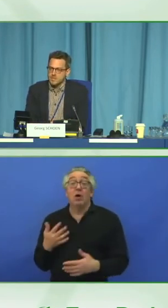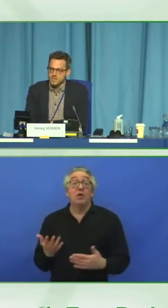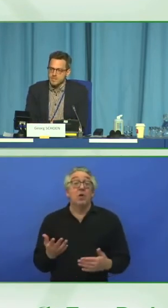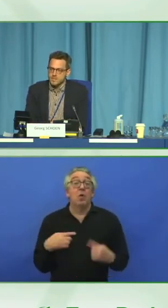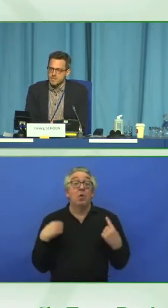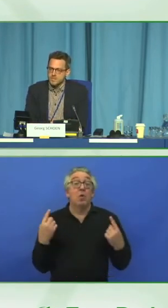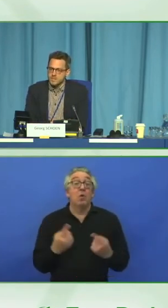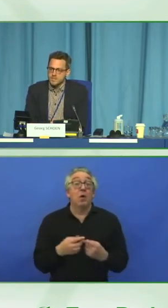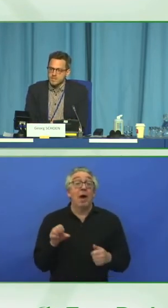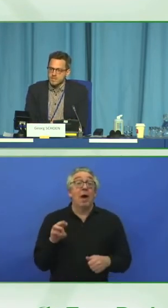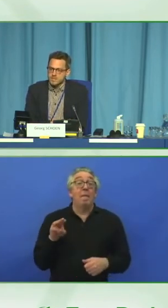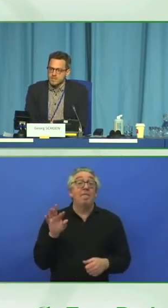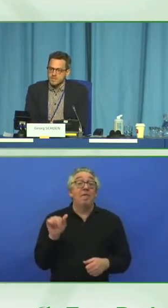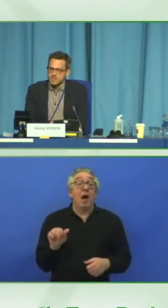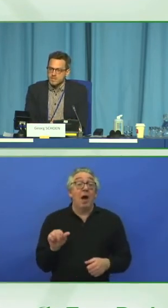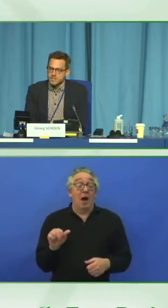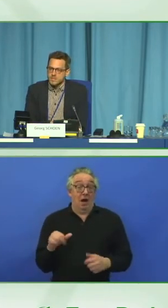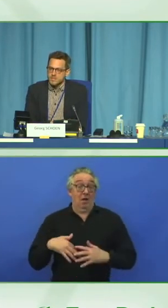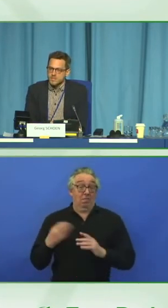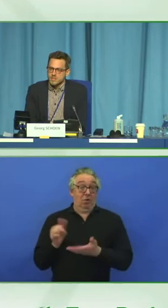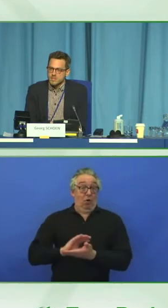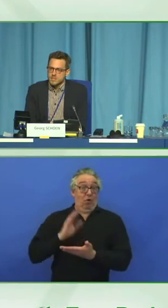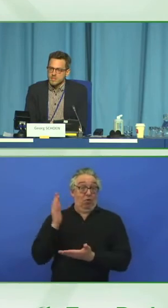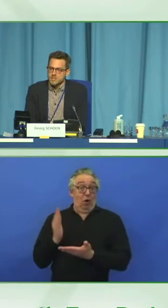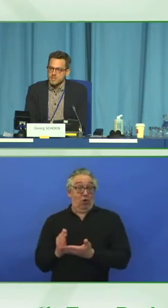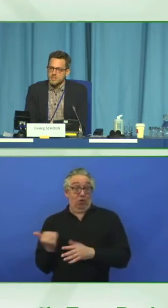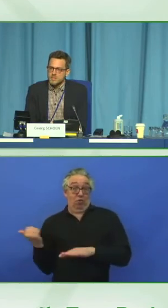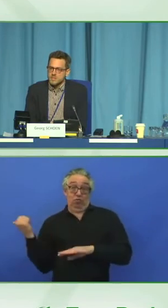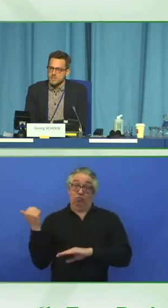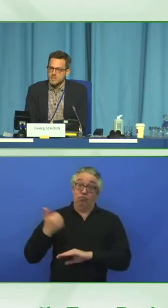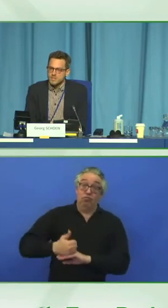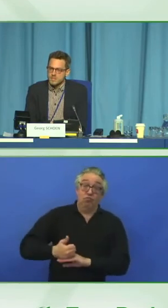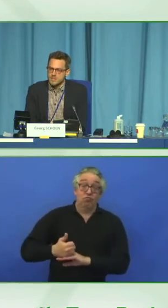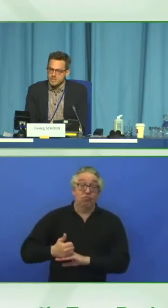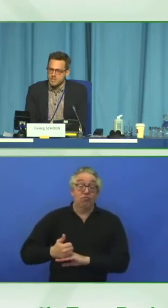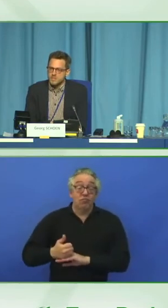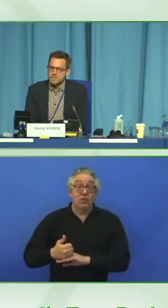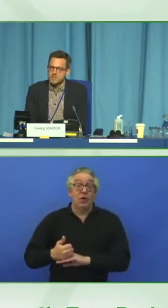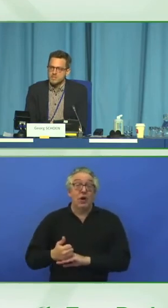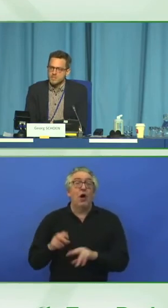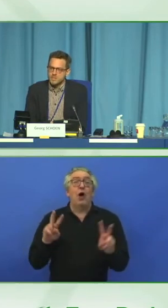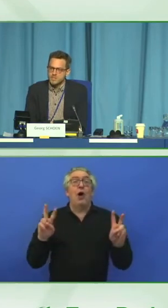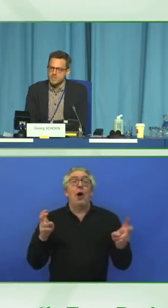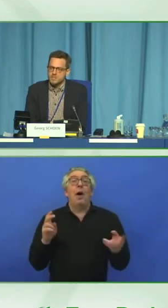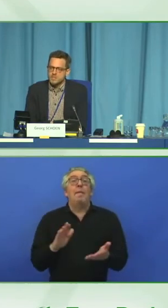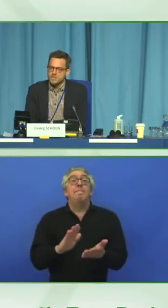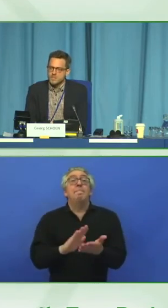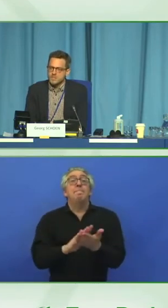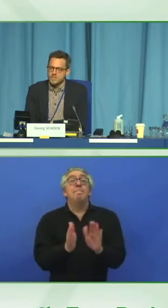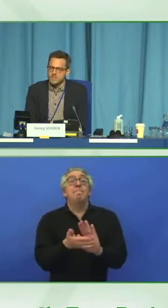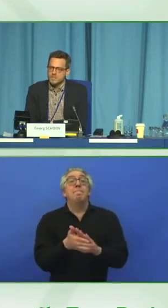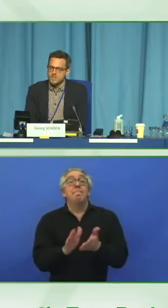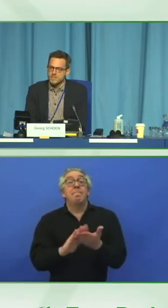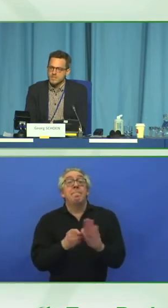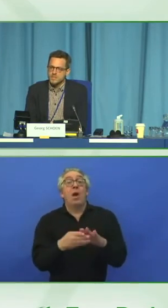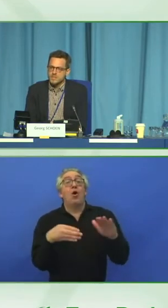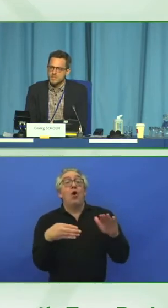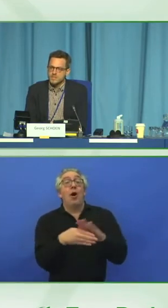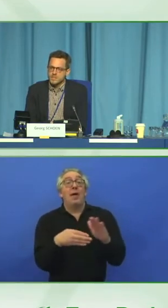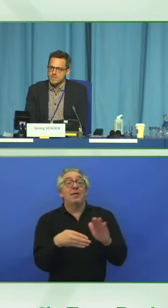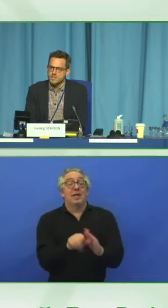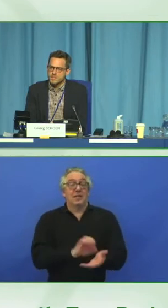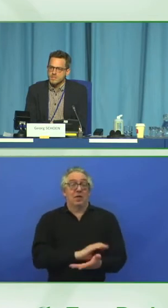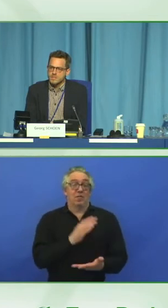and SIDBI right now to create a market access fund. What this helps the entrepreneur is to give